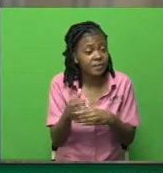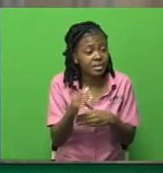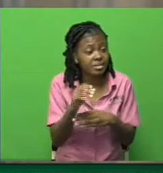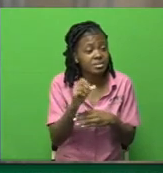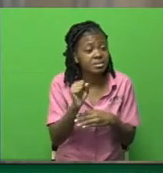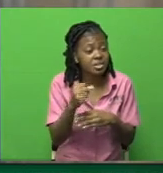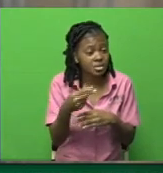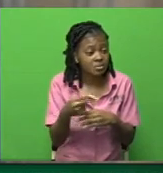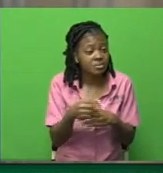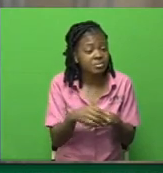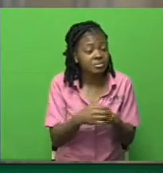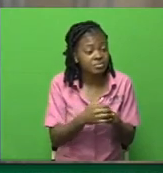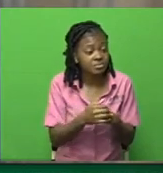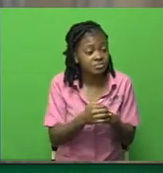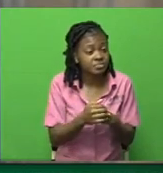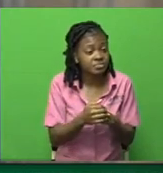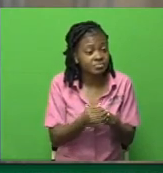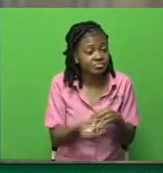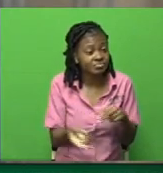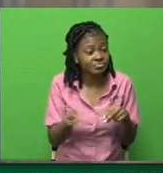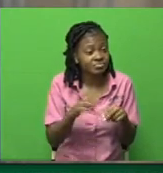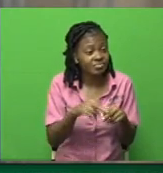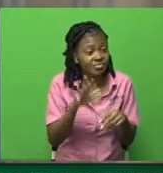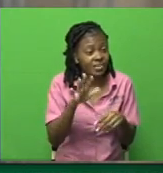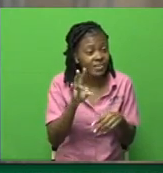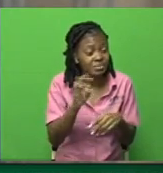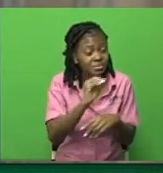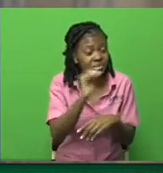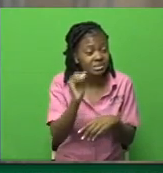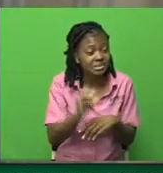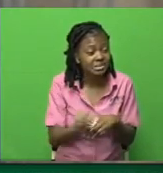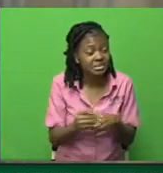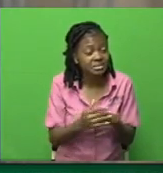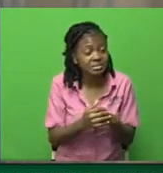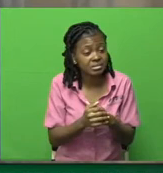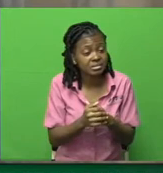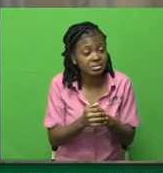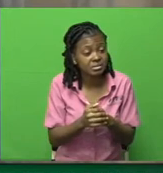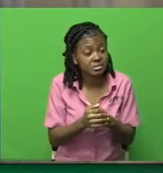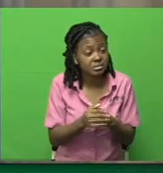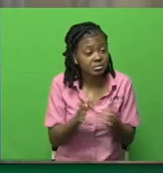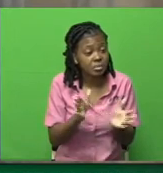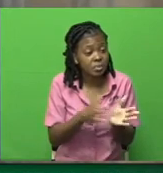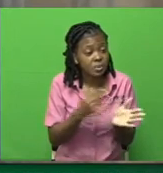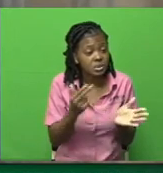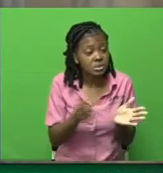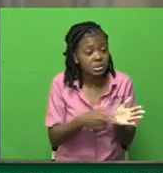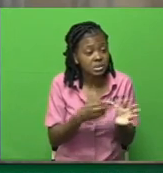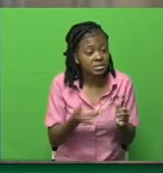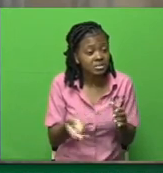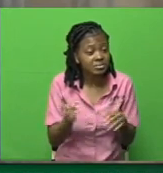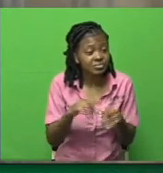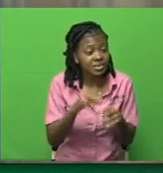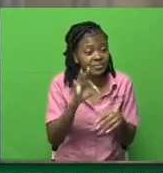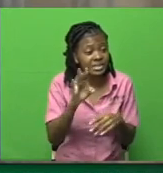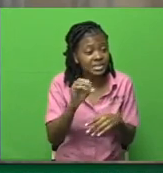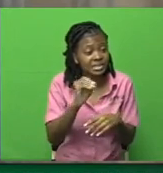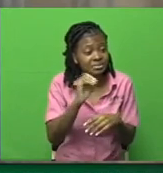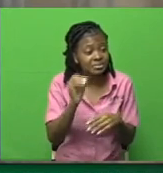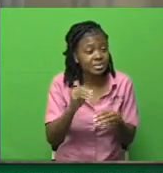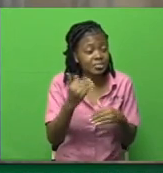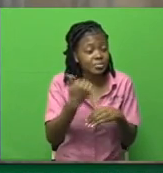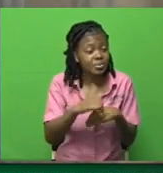raised by 57 percent a container of table margin increased by ninety percent bread